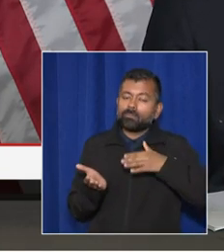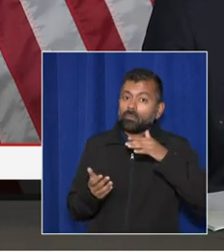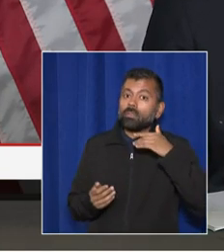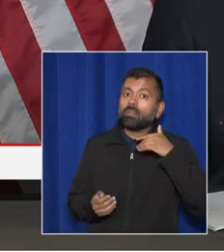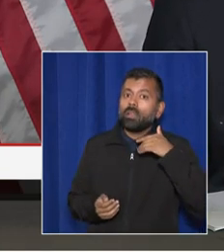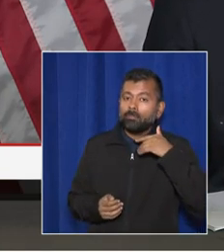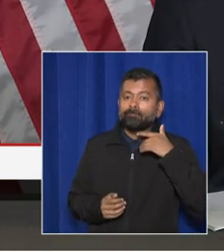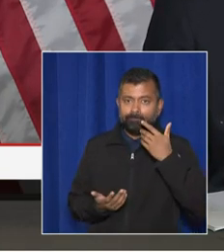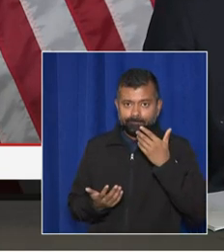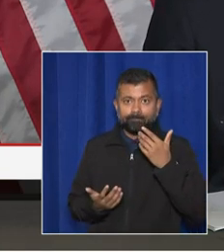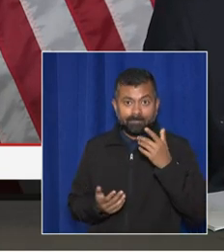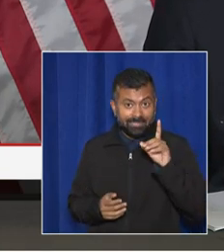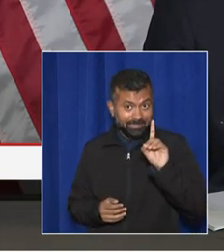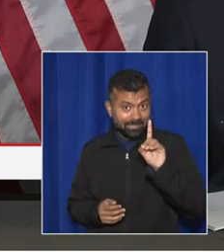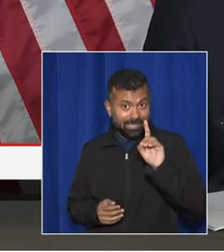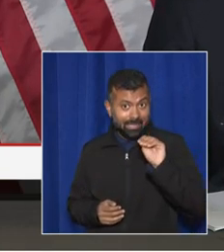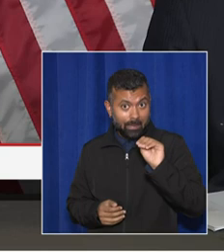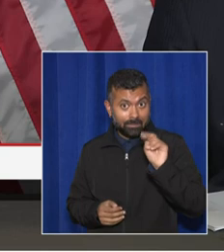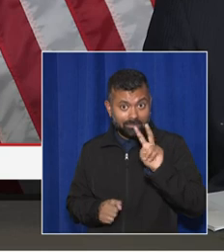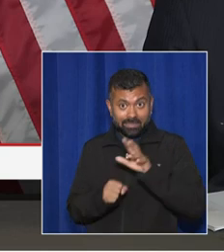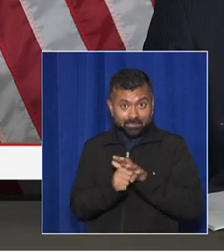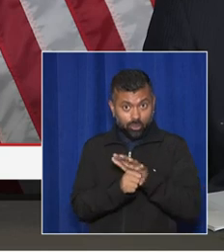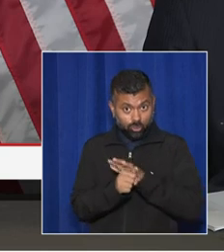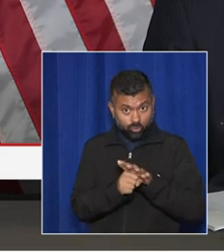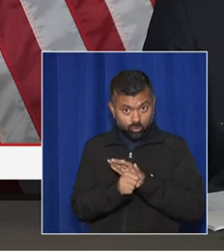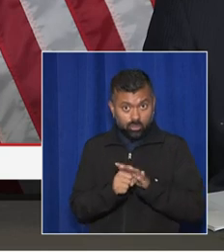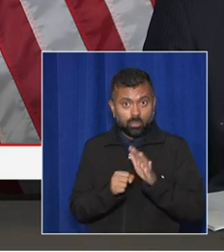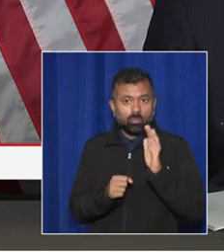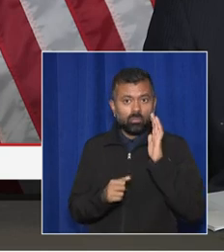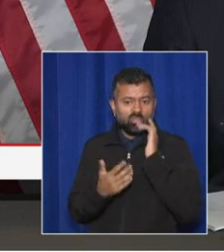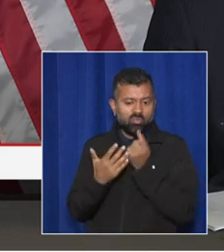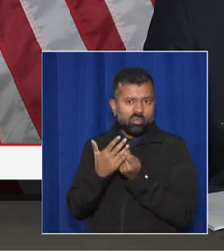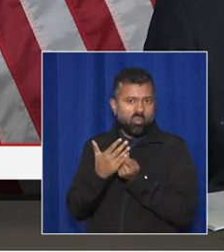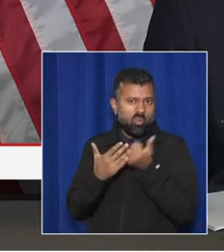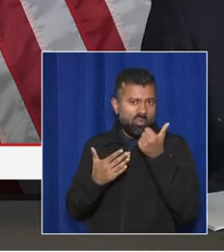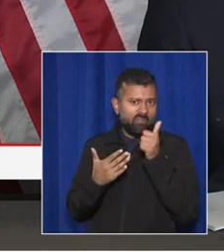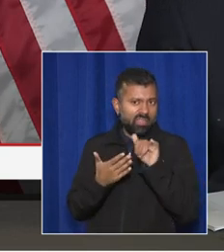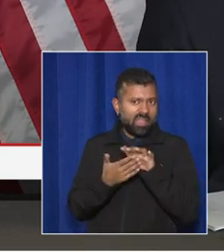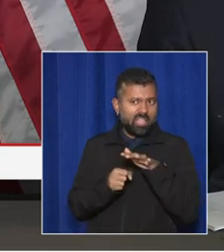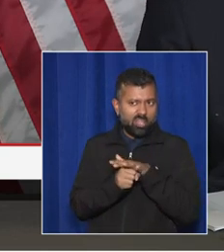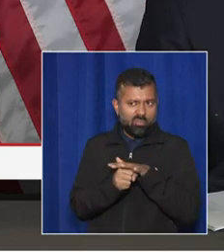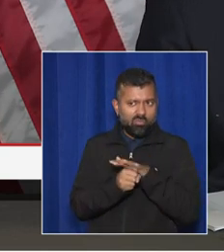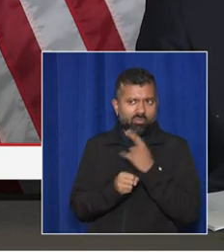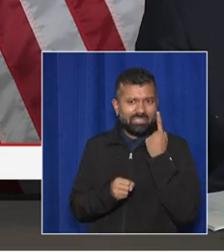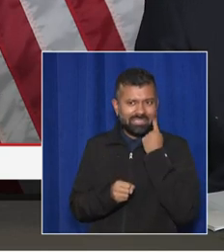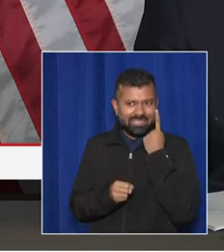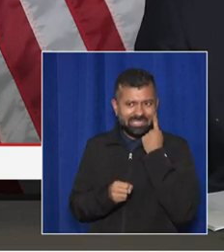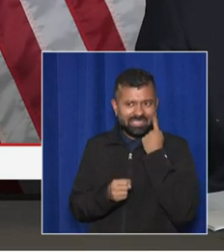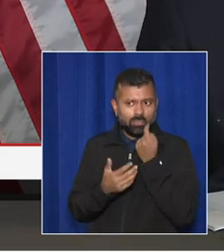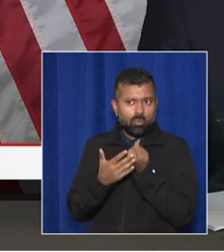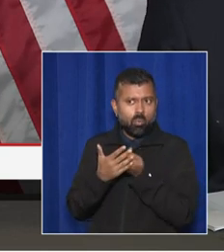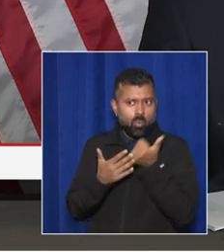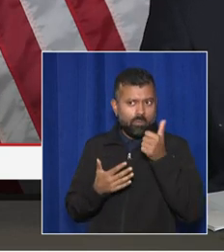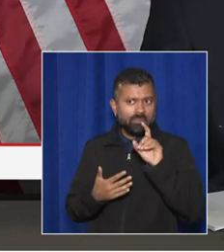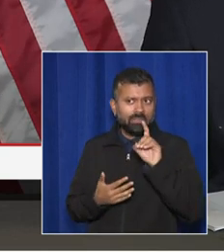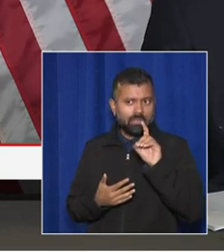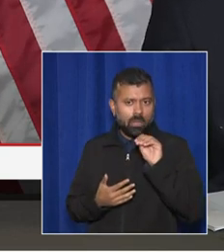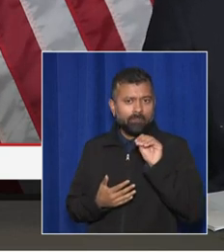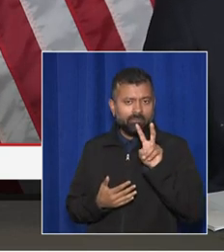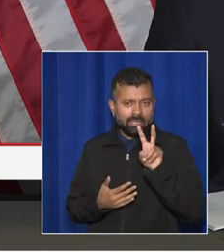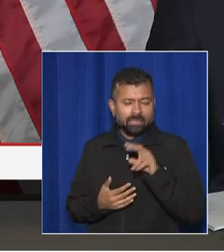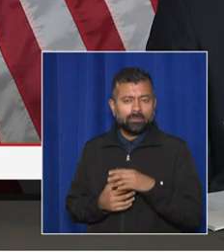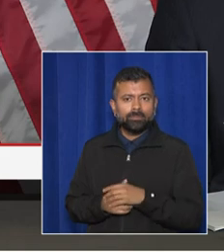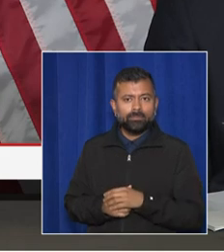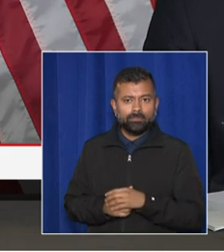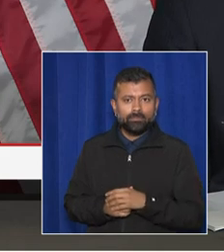list sometime between last night and today. So I don't know what to make of that, other than to say the federal